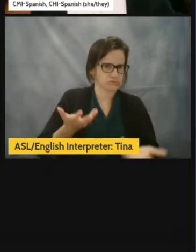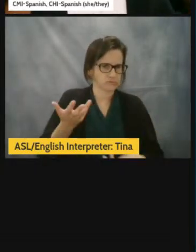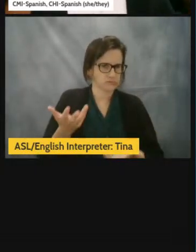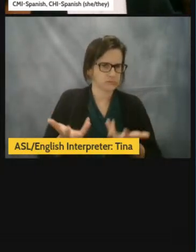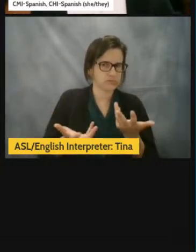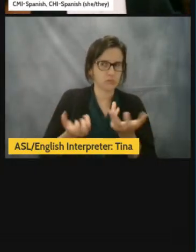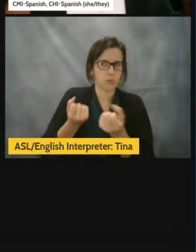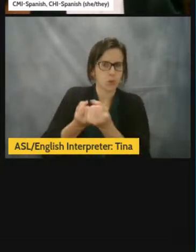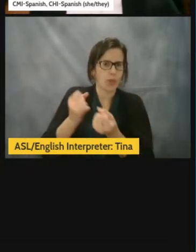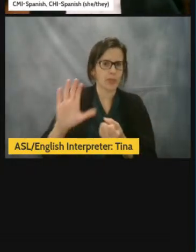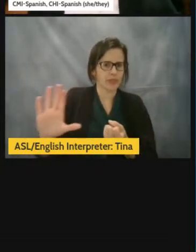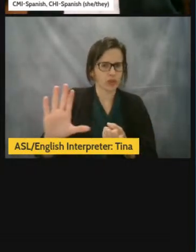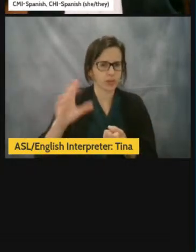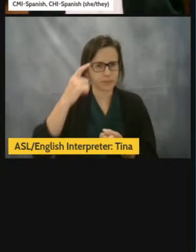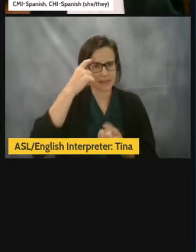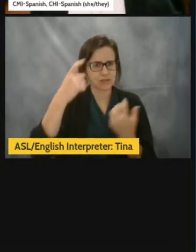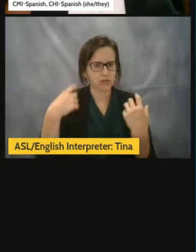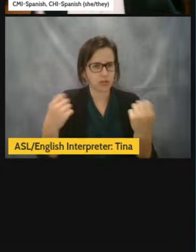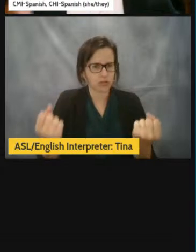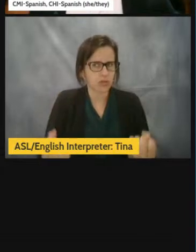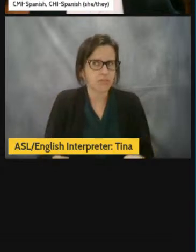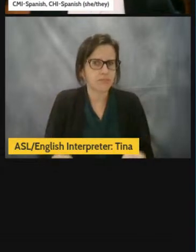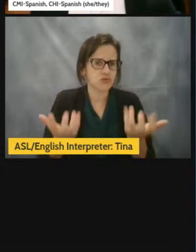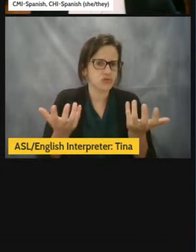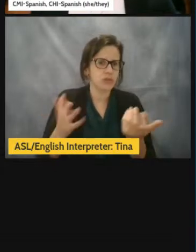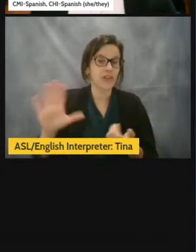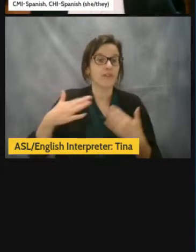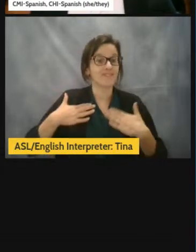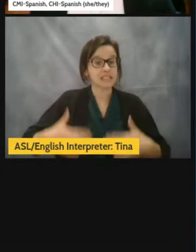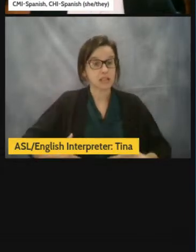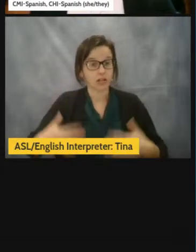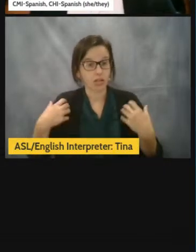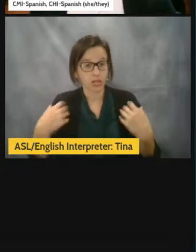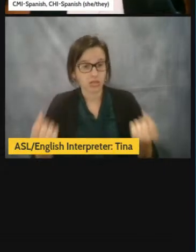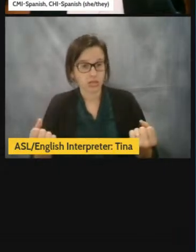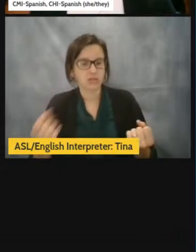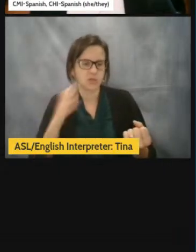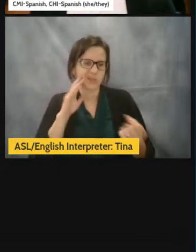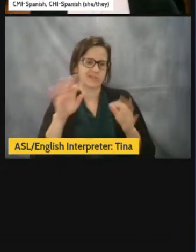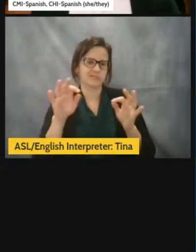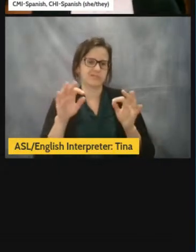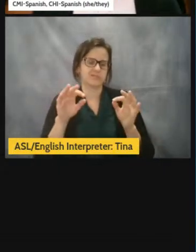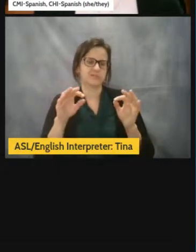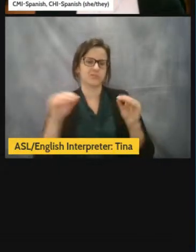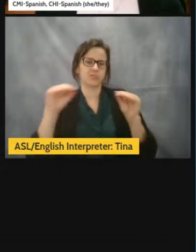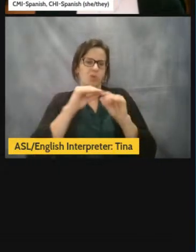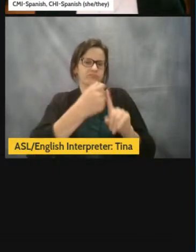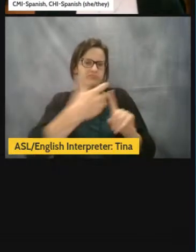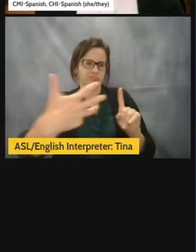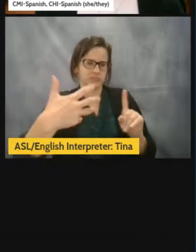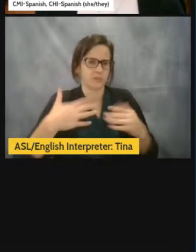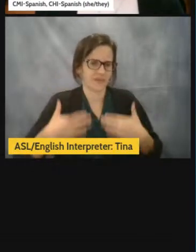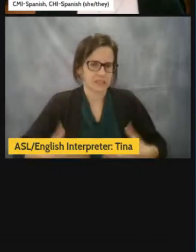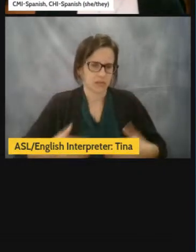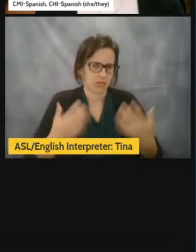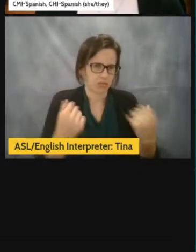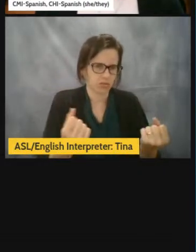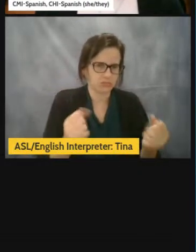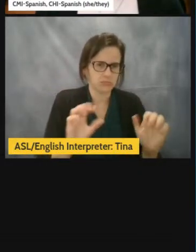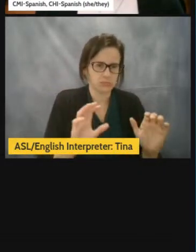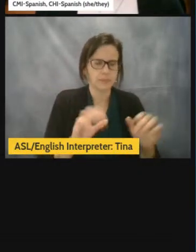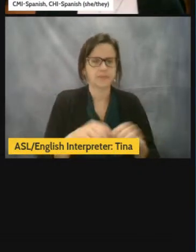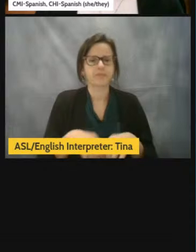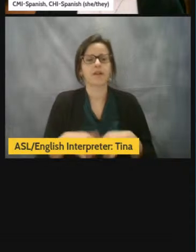mental health and potentially their physical health? We'll talk about that in a second. So we have these two concepts